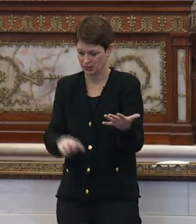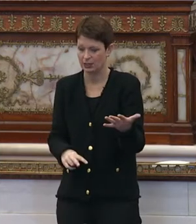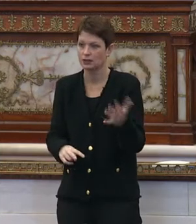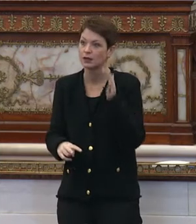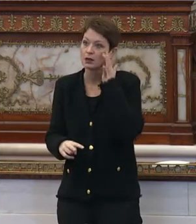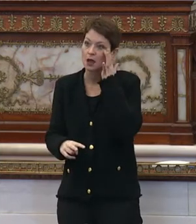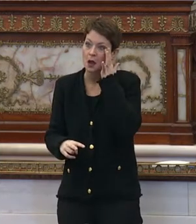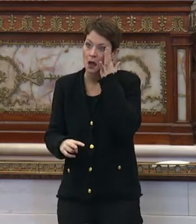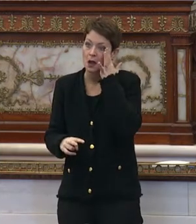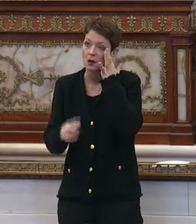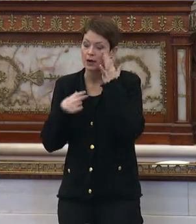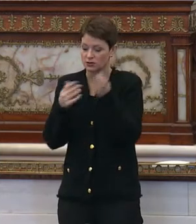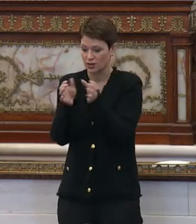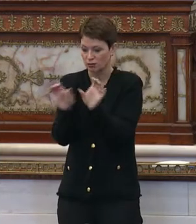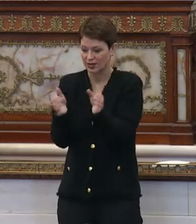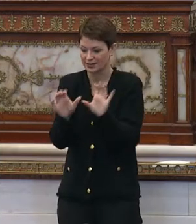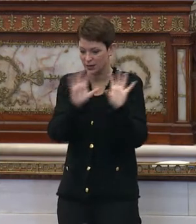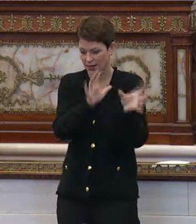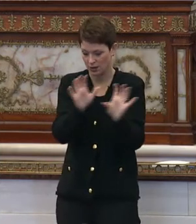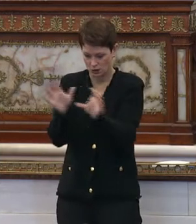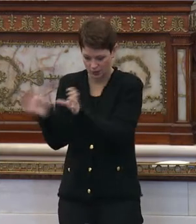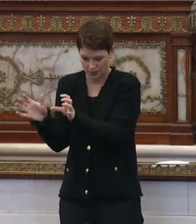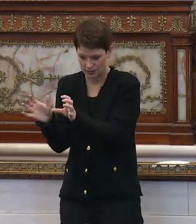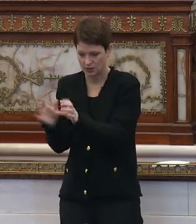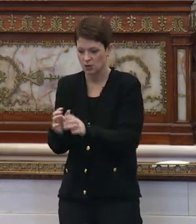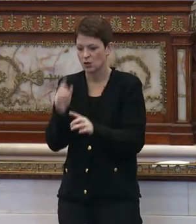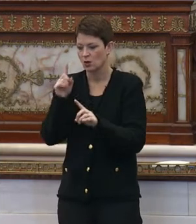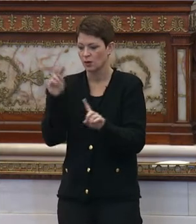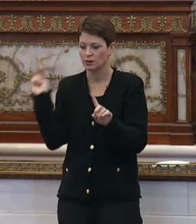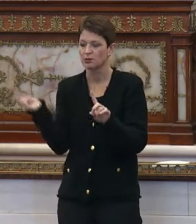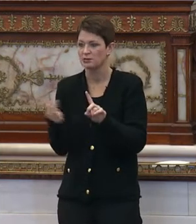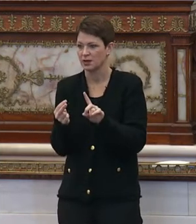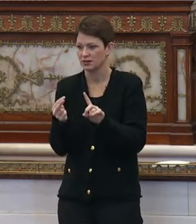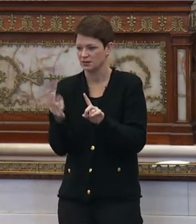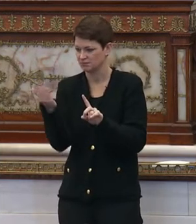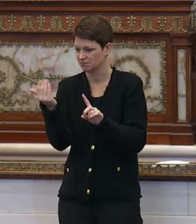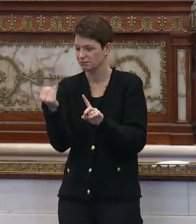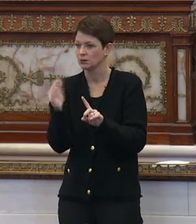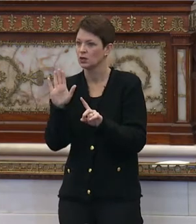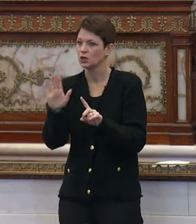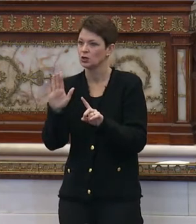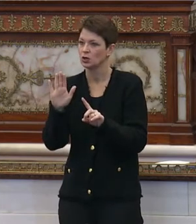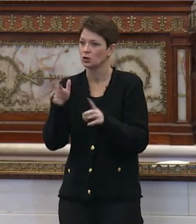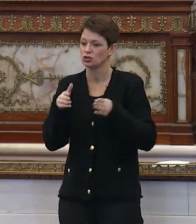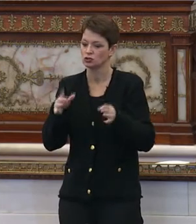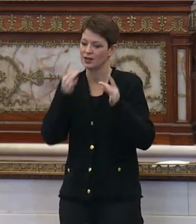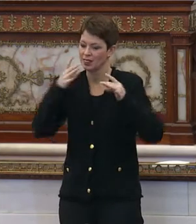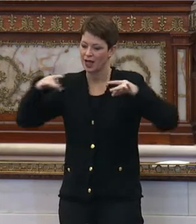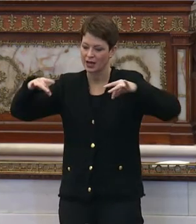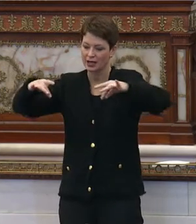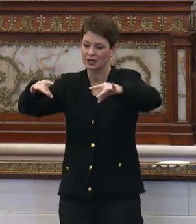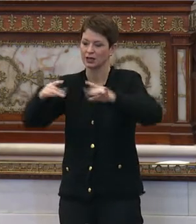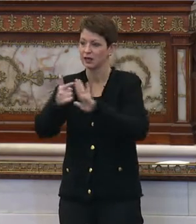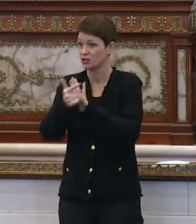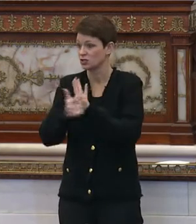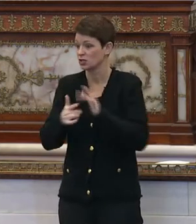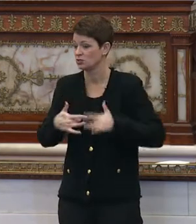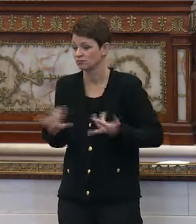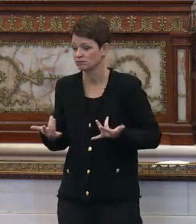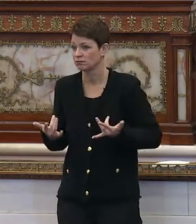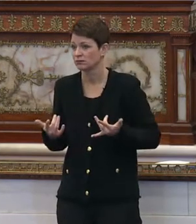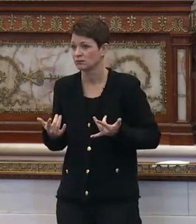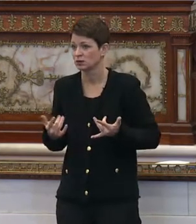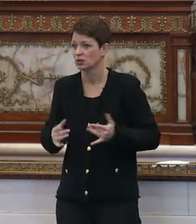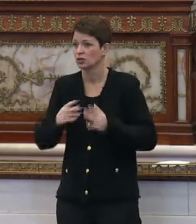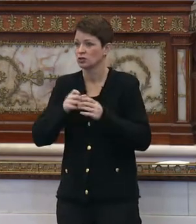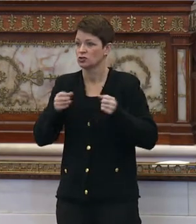when I was looking to break down different categories, and I wanted to get some perspective on the current status of the street lighting legislation or the street